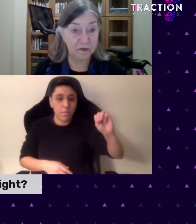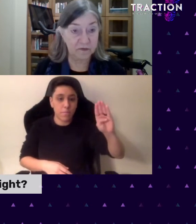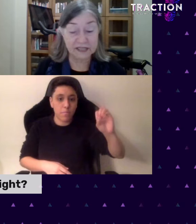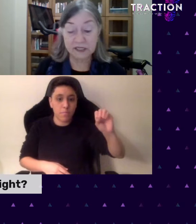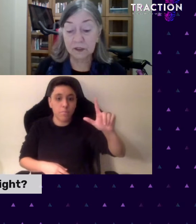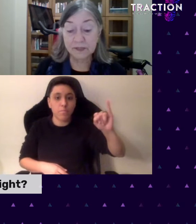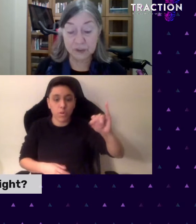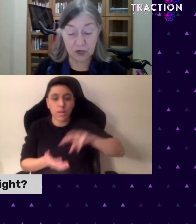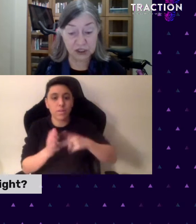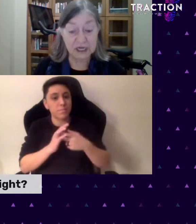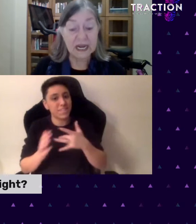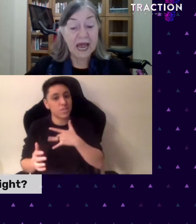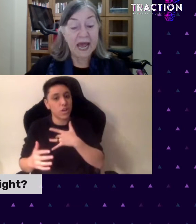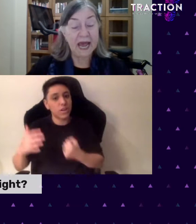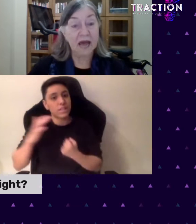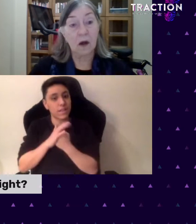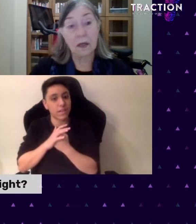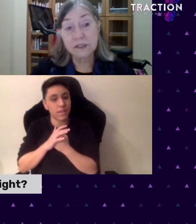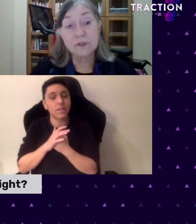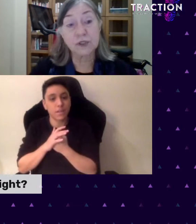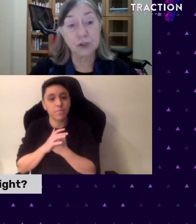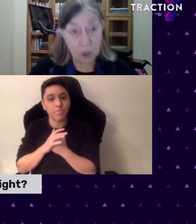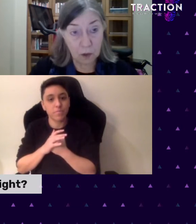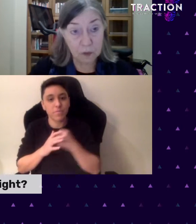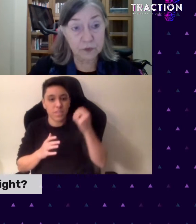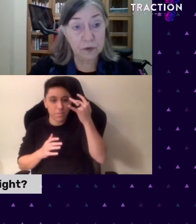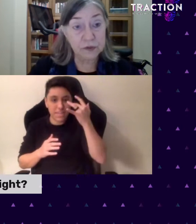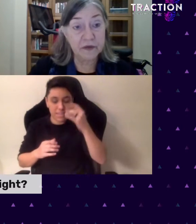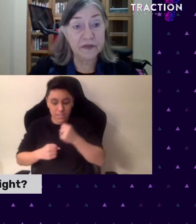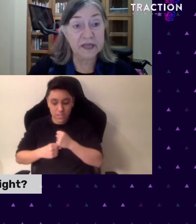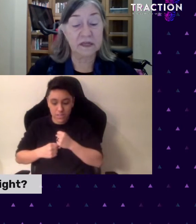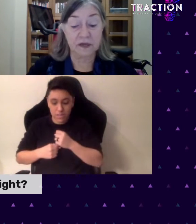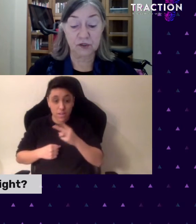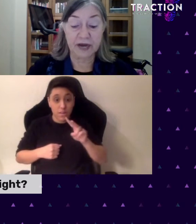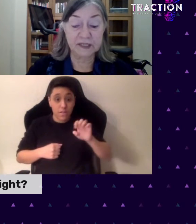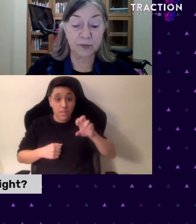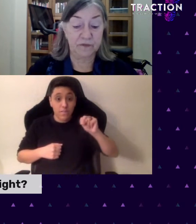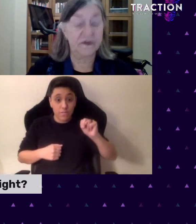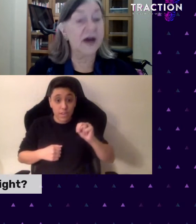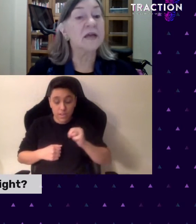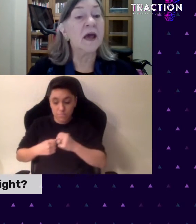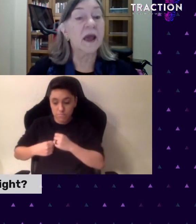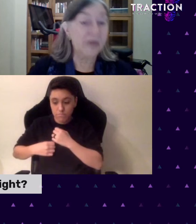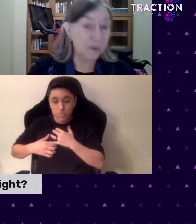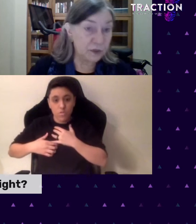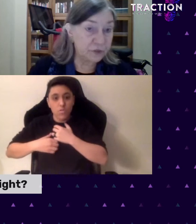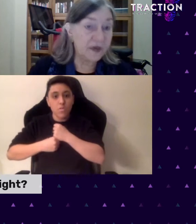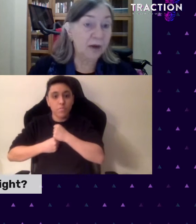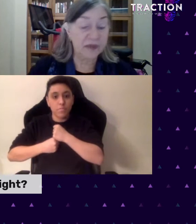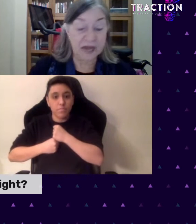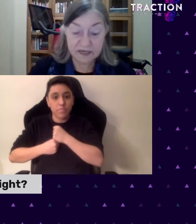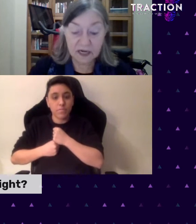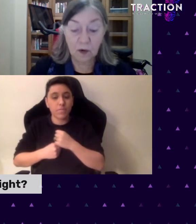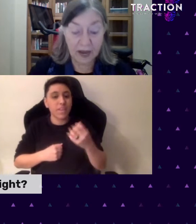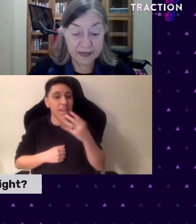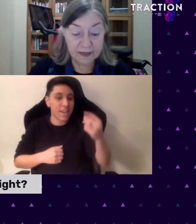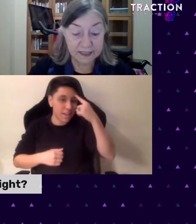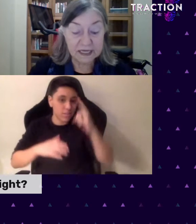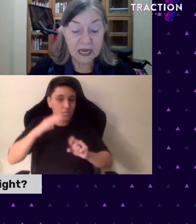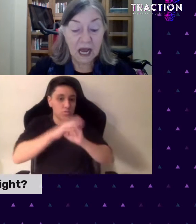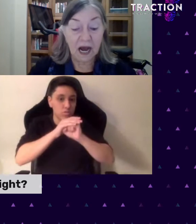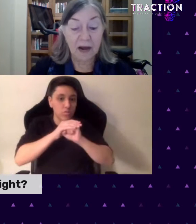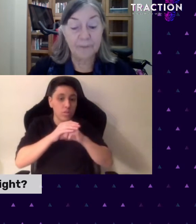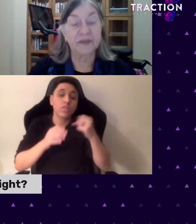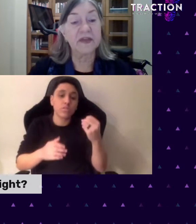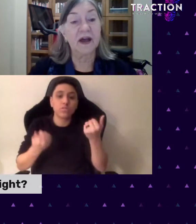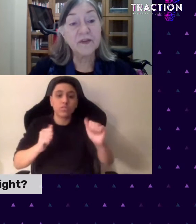obstruction, from vascular obstruction, and also stroke. So those are the things that they're trying to prevent, and they would do that with an